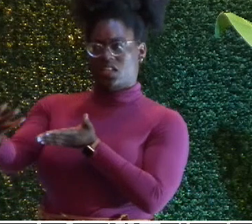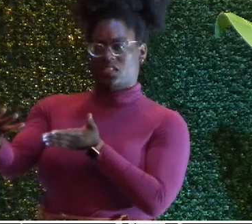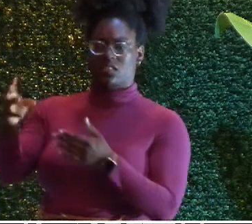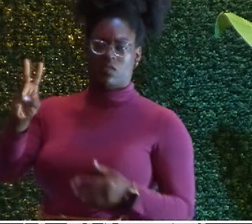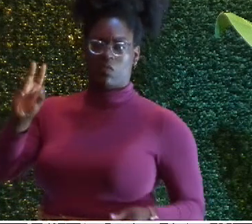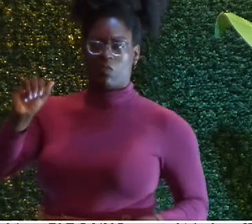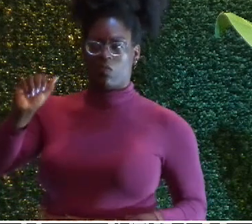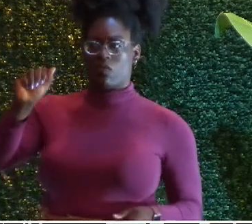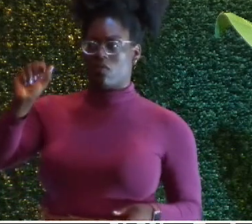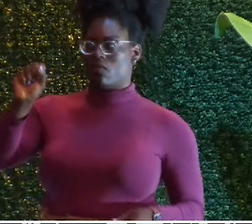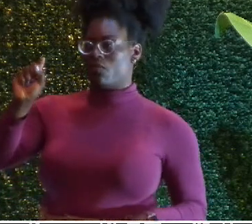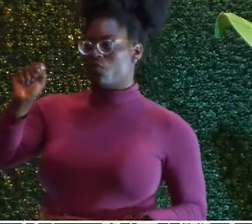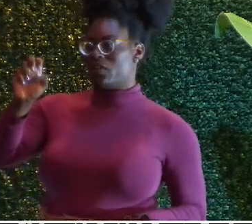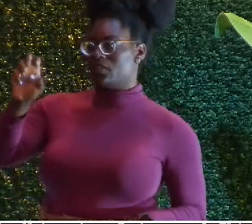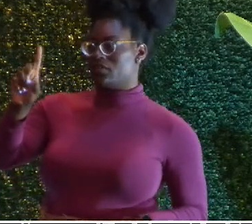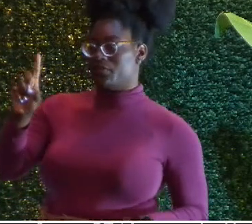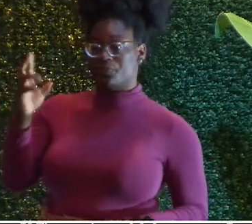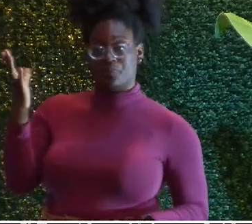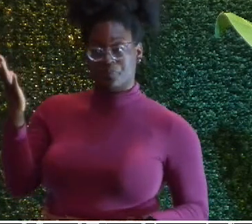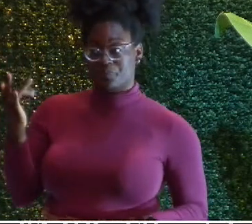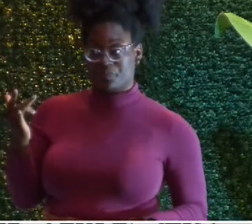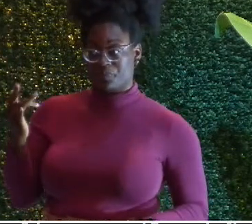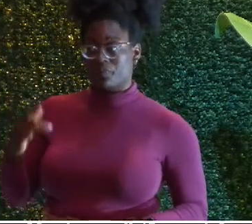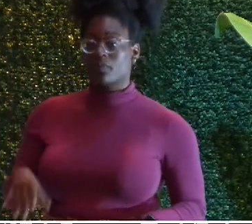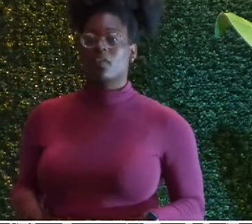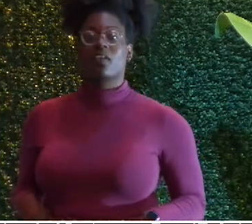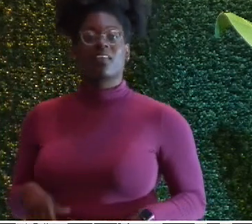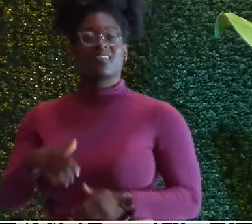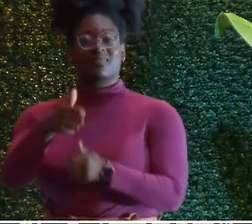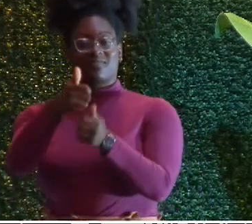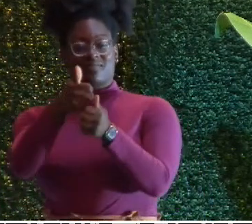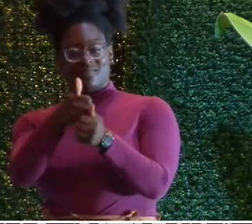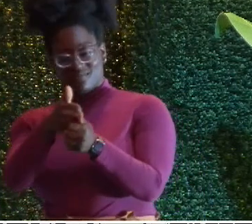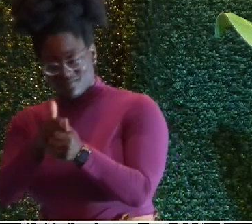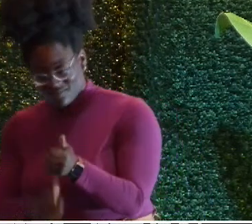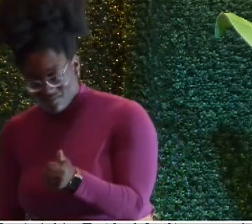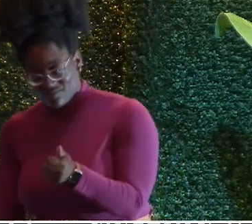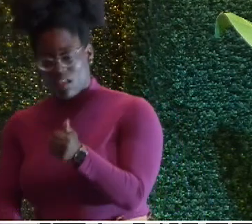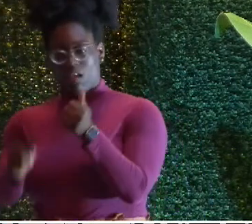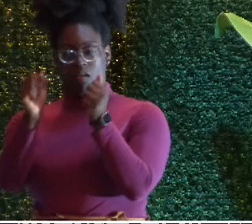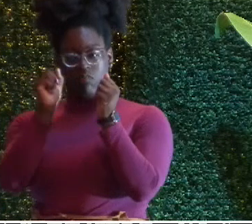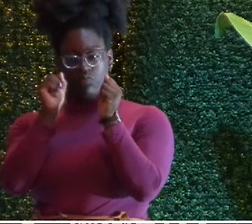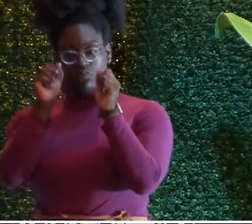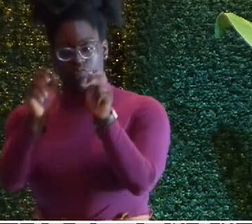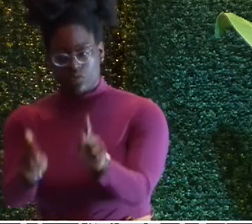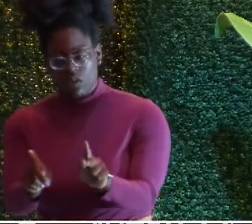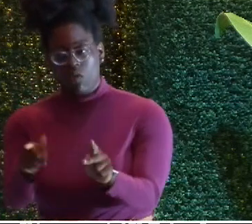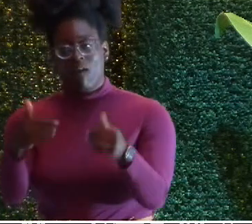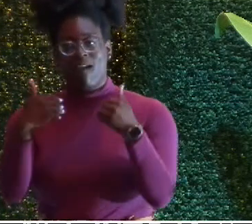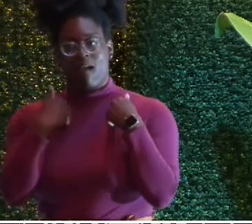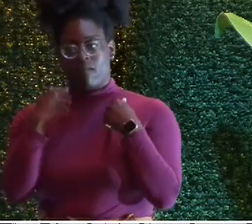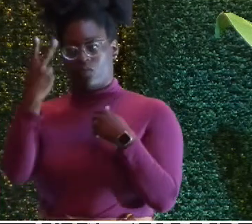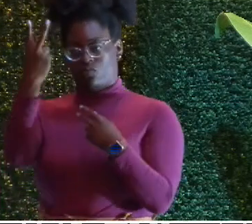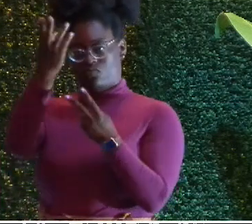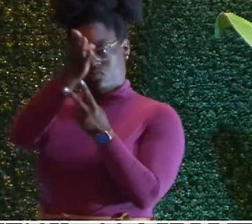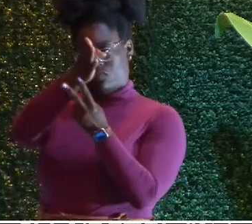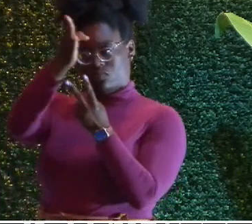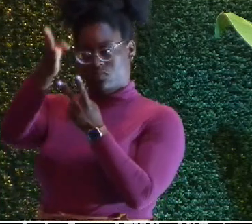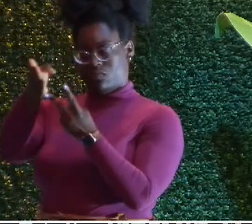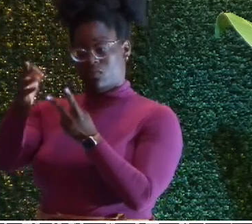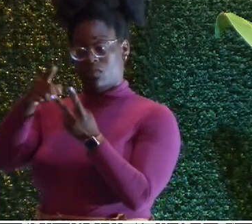what you end up doing is, in each and every single opportunity, you're doing two things. You're